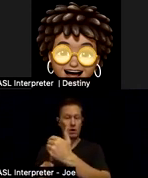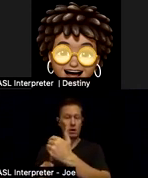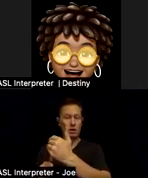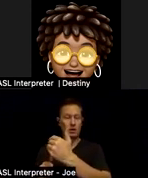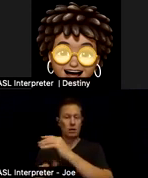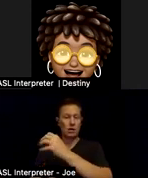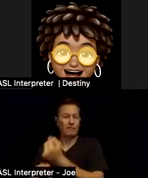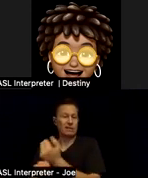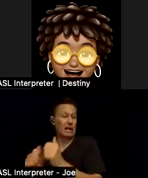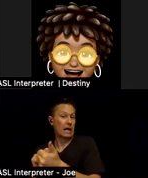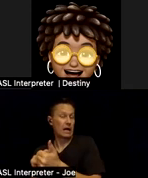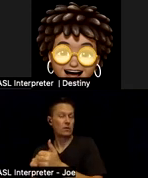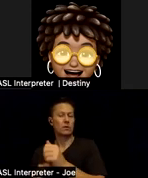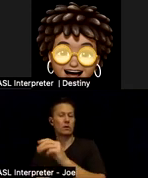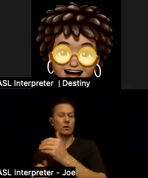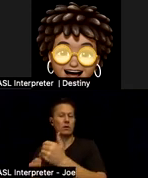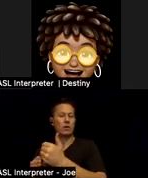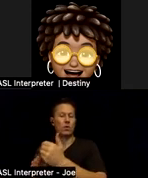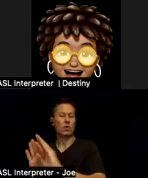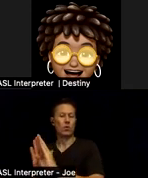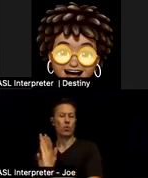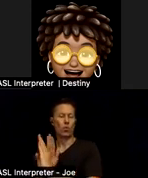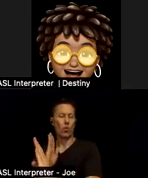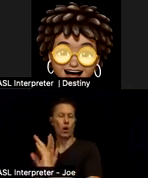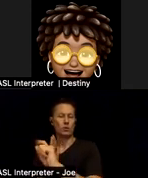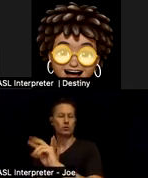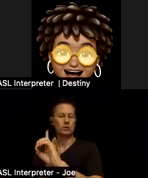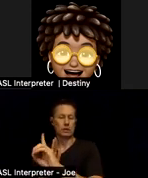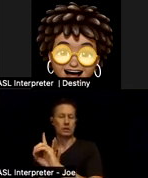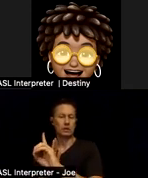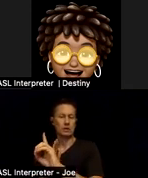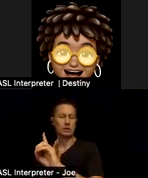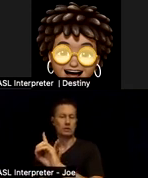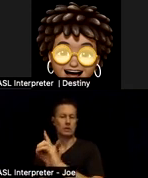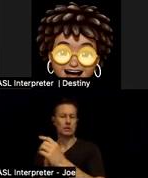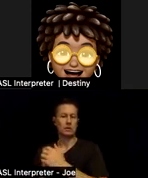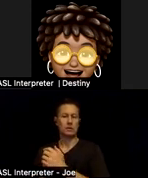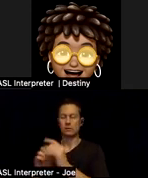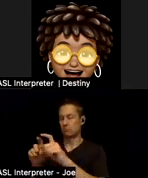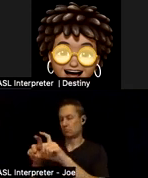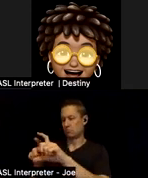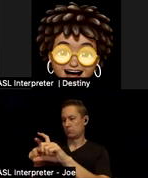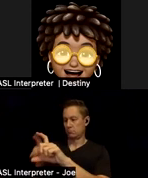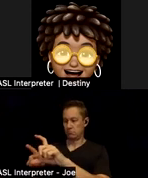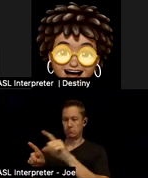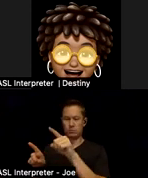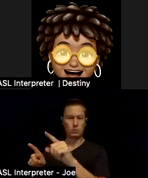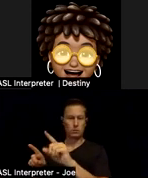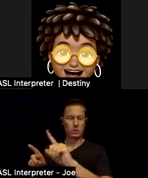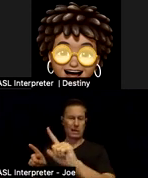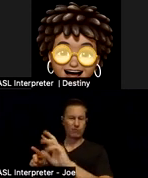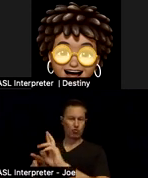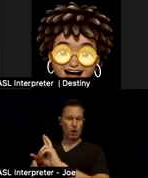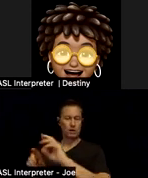wall by being attached to a stud that's either to the right or the left of them. So you can drill a small